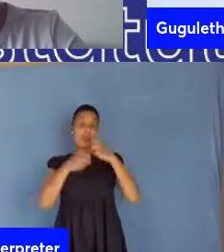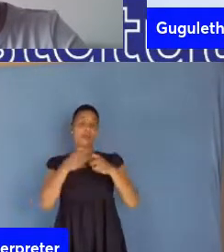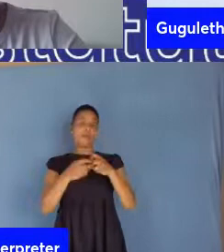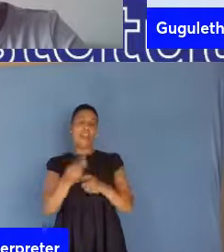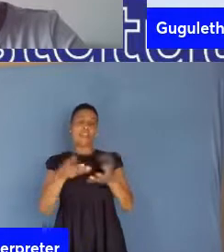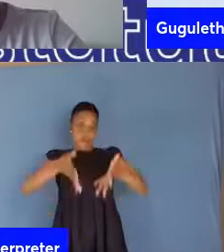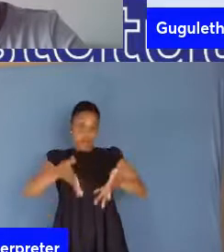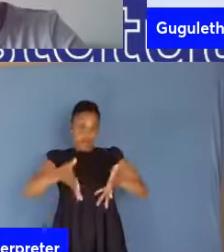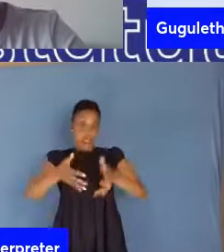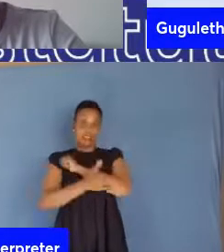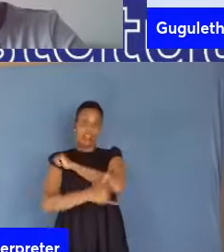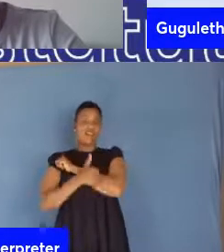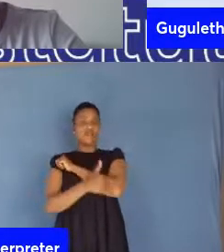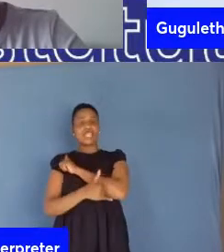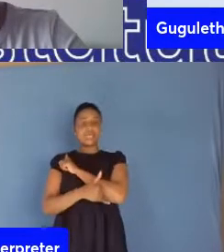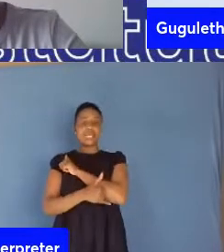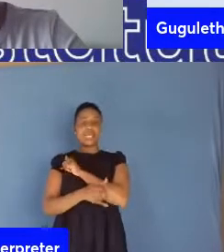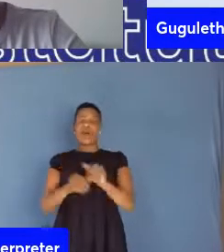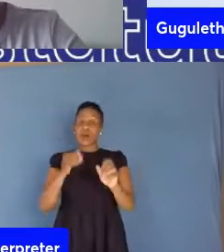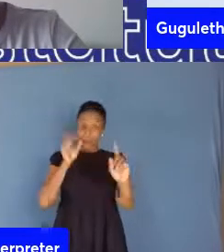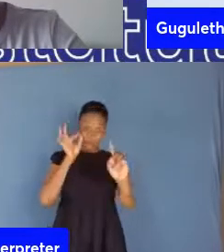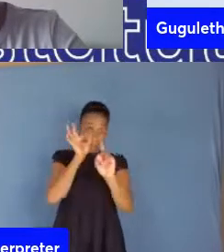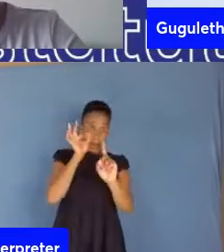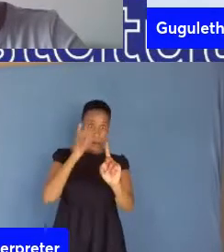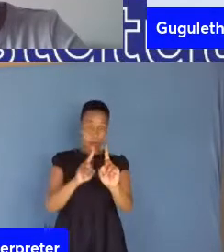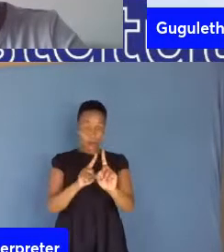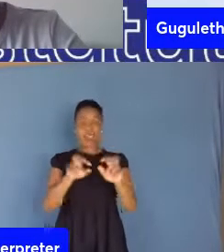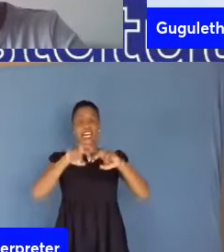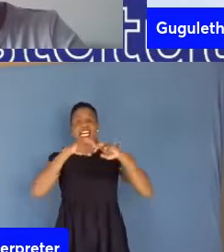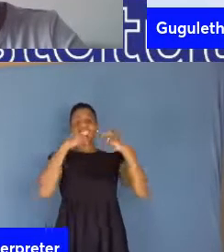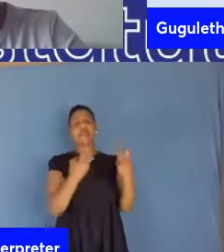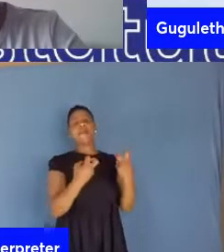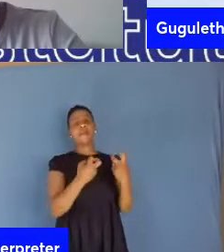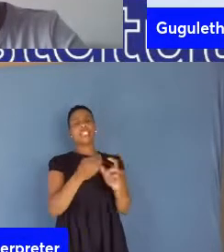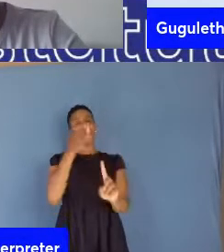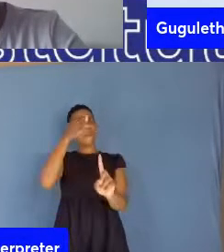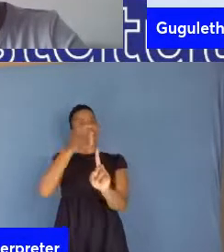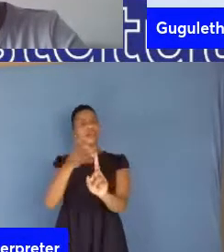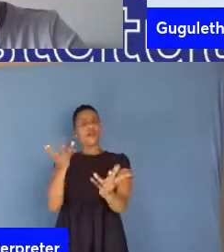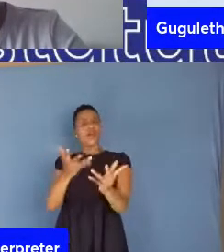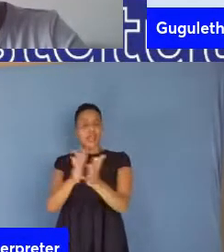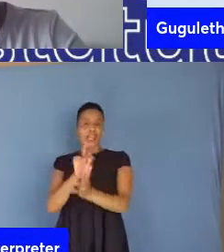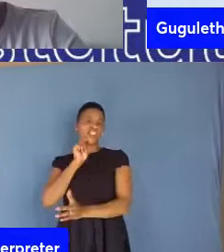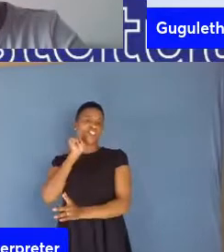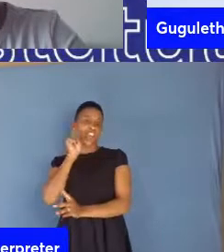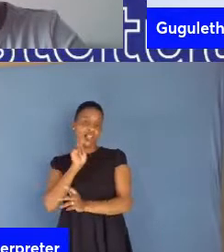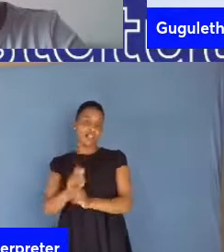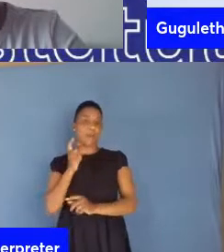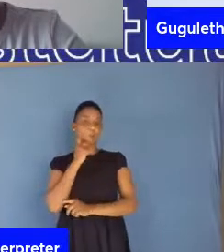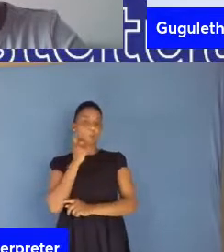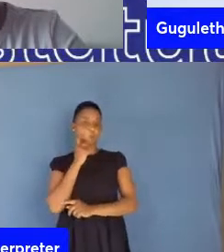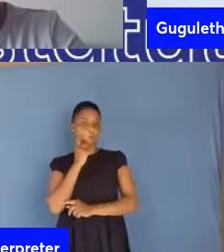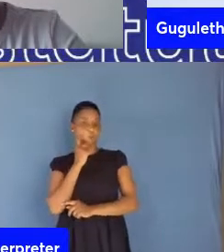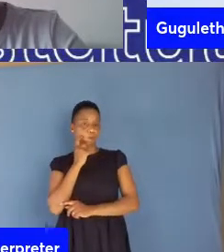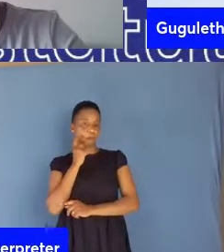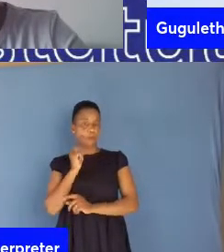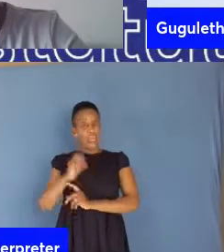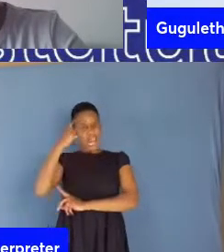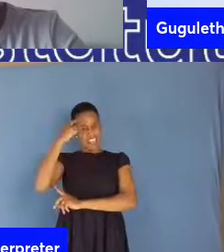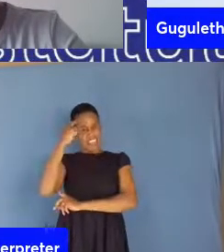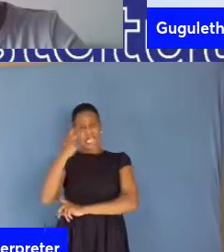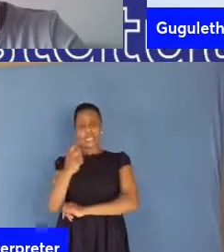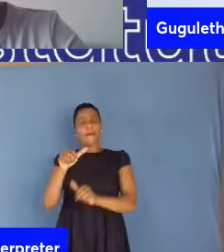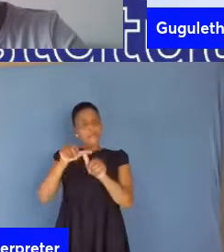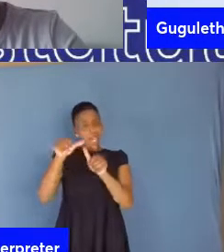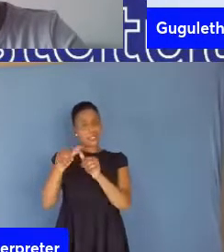general, but specifically what we call teenage pregnancy. I think we need to do better in